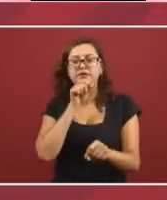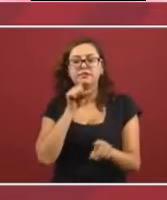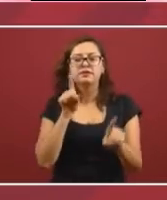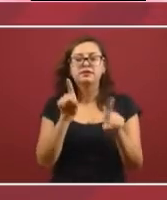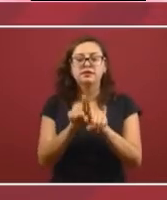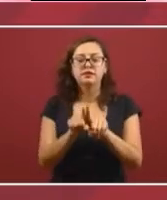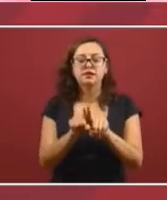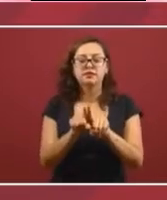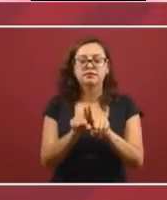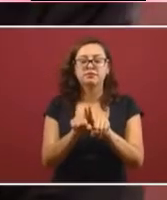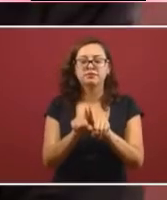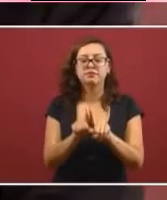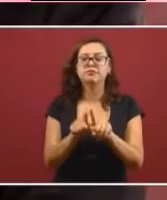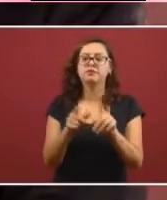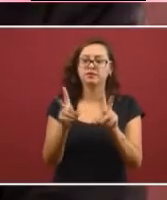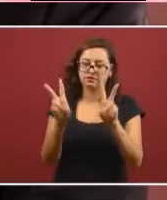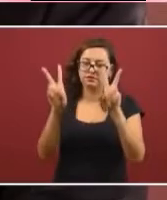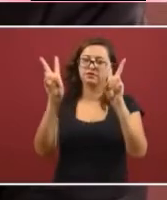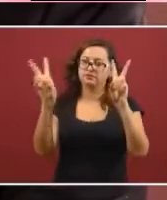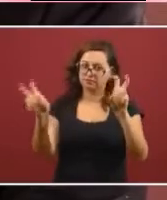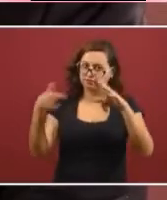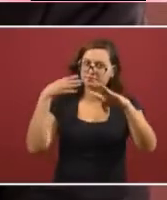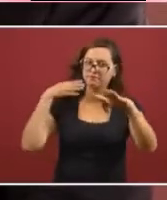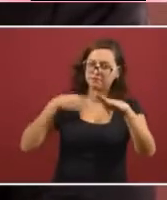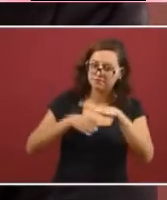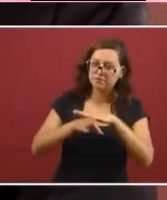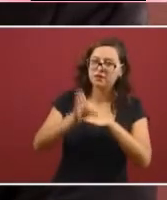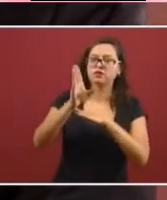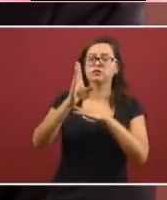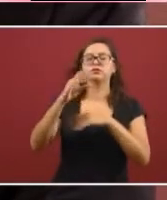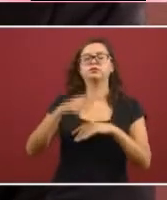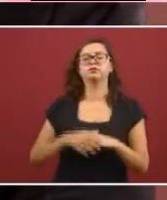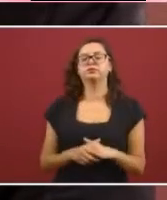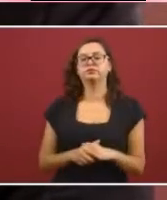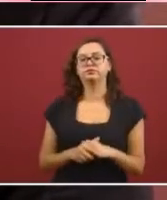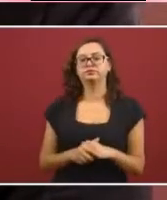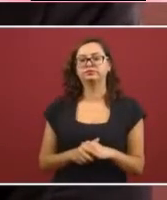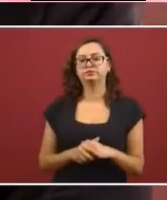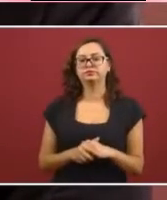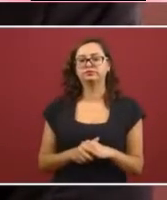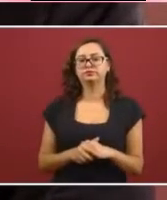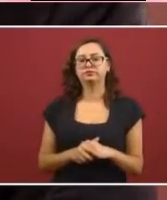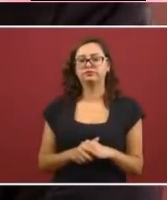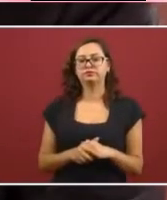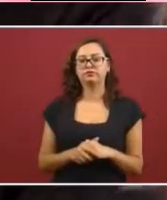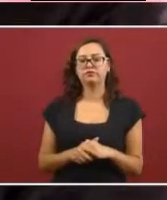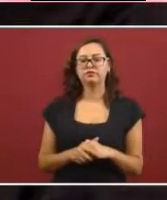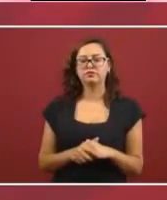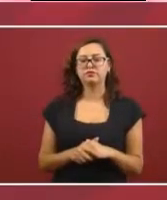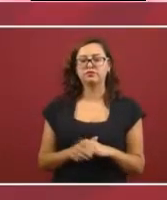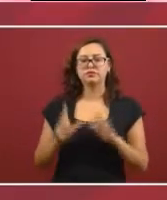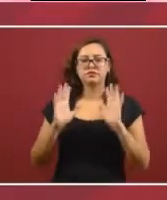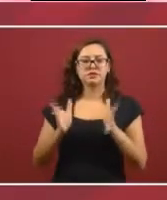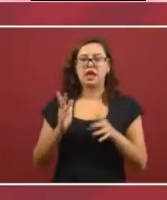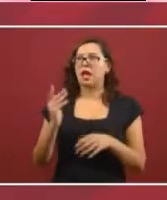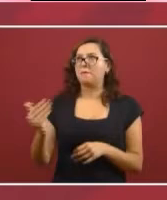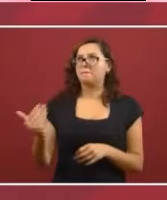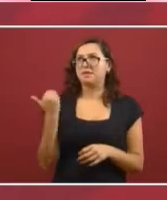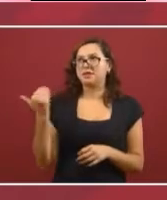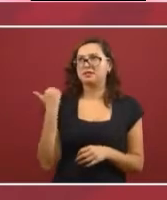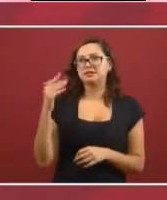city, and also regarding the trains. We took the